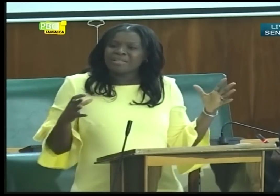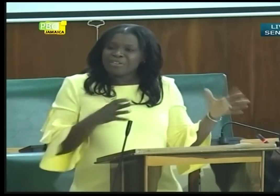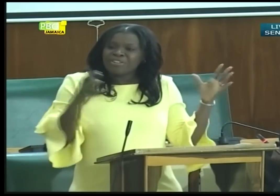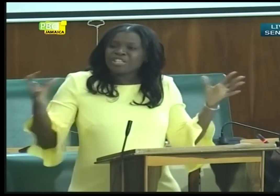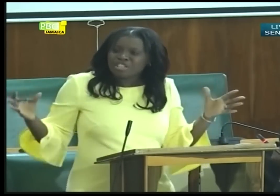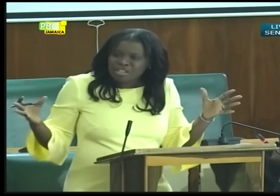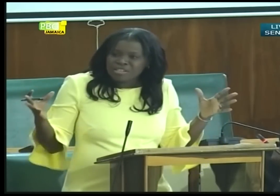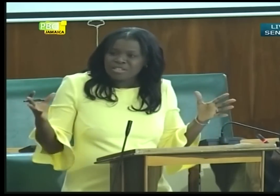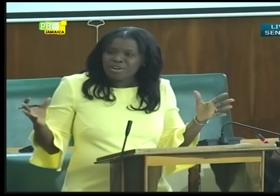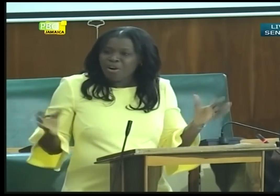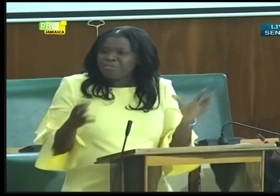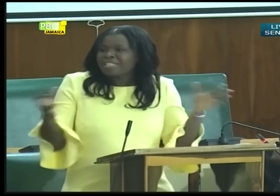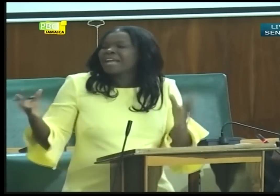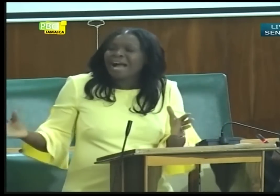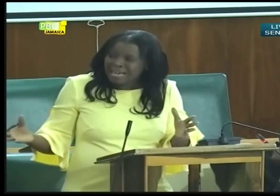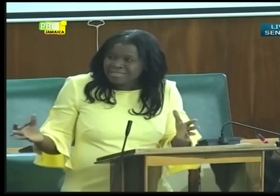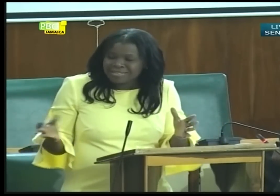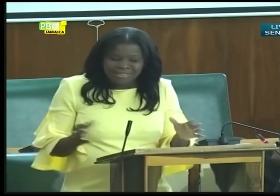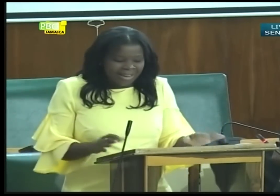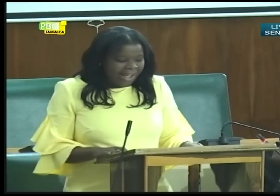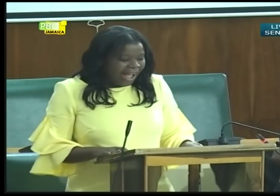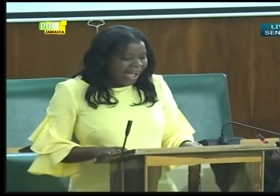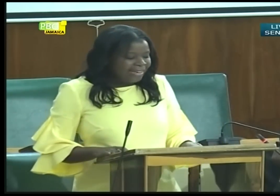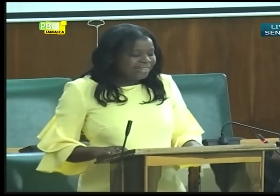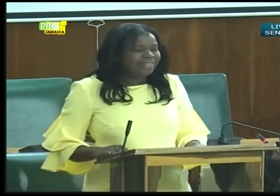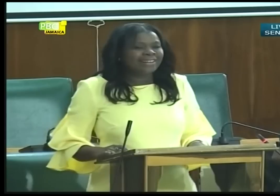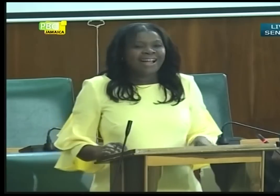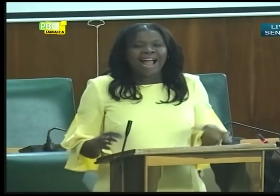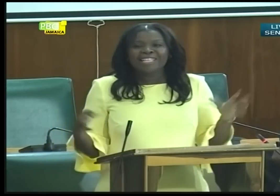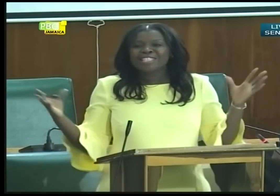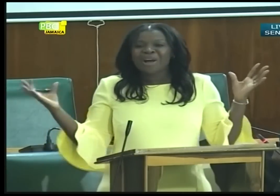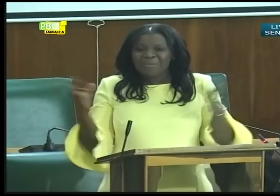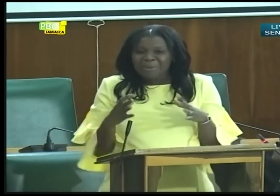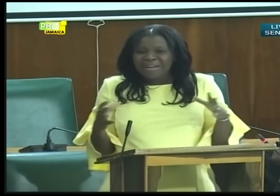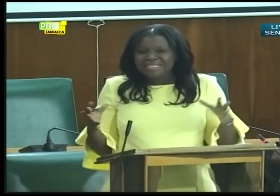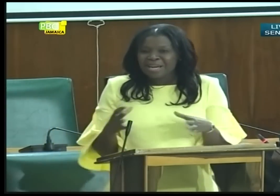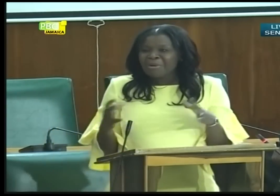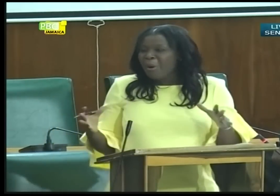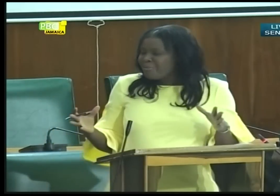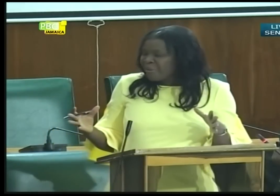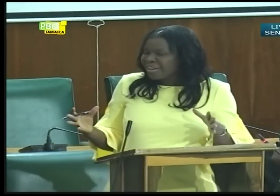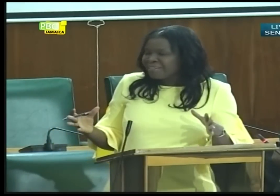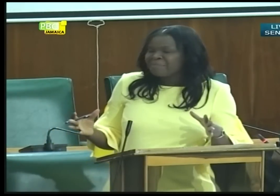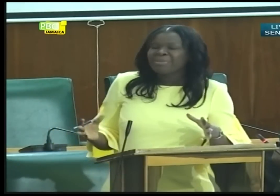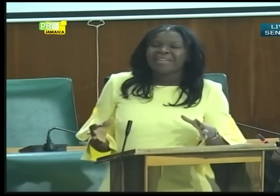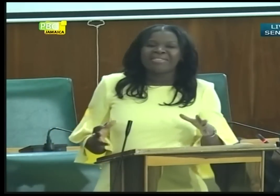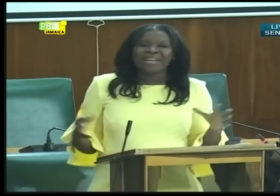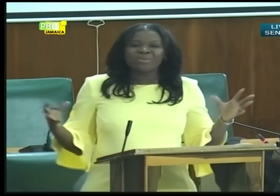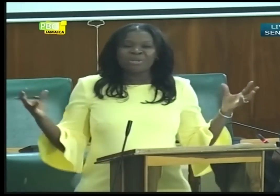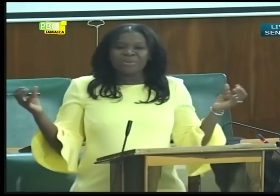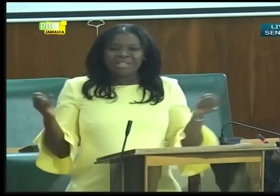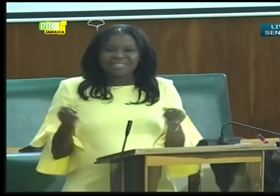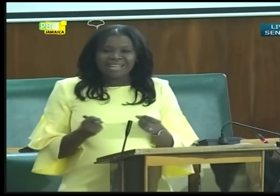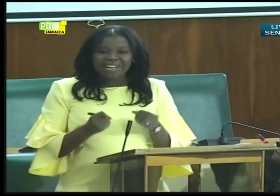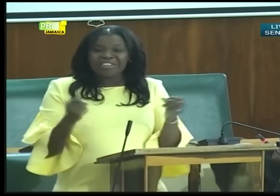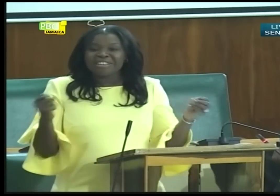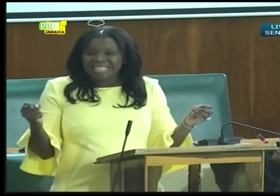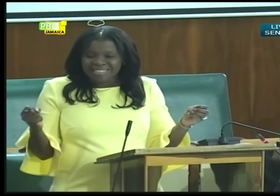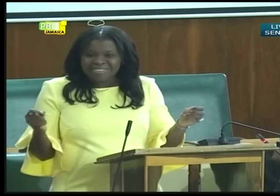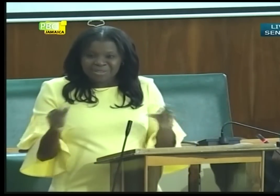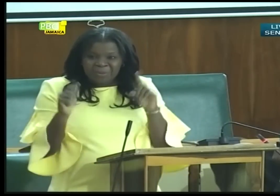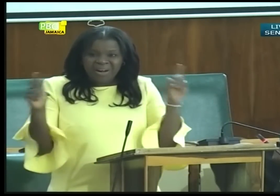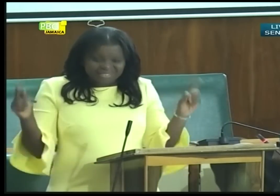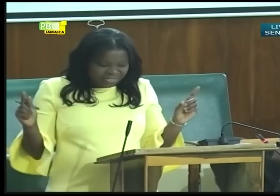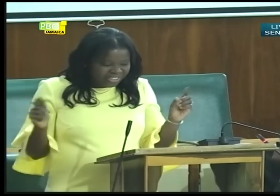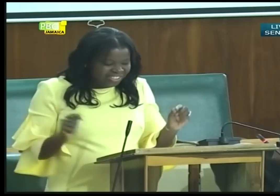many definitions of a child, and at some point I am hopeful that we will agree